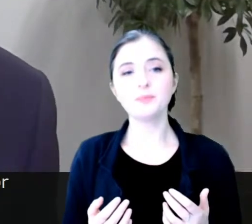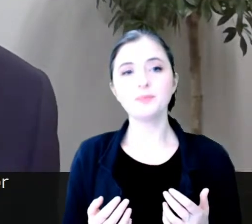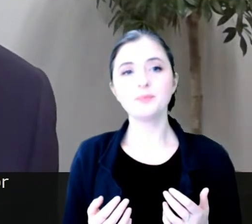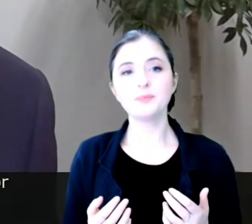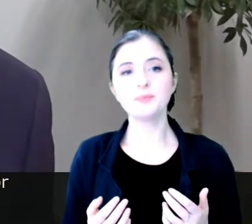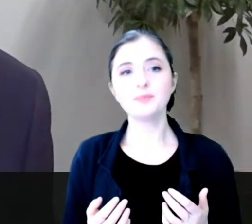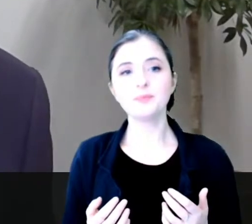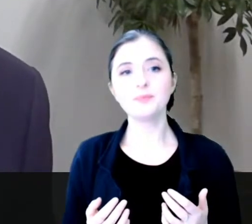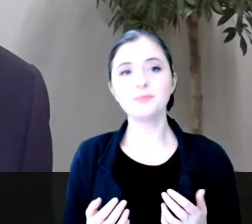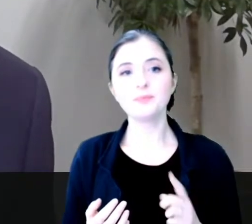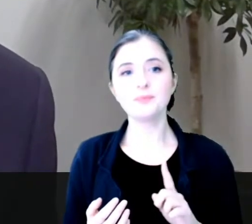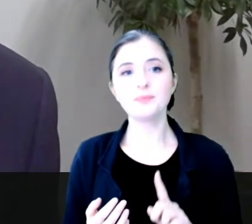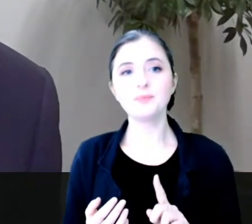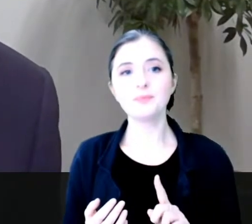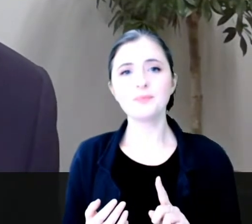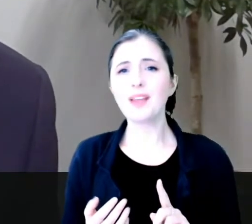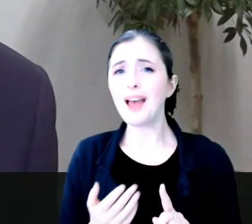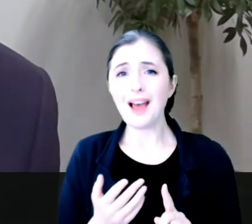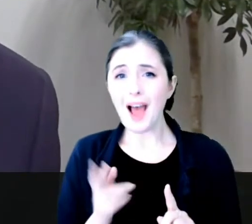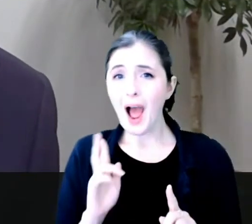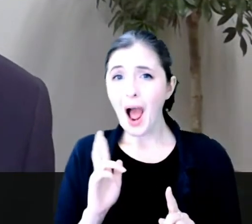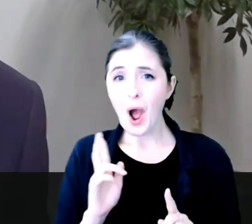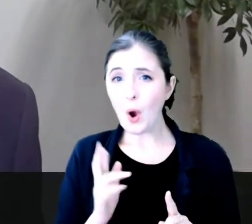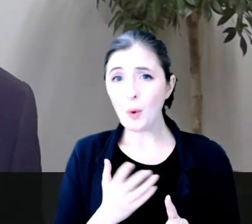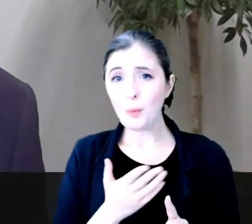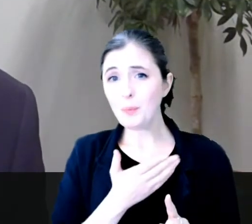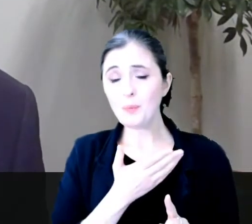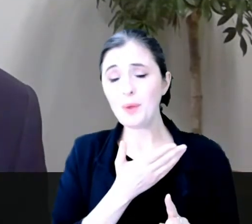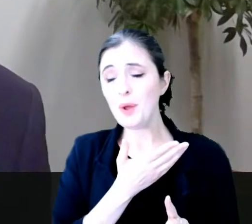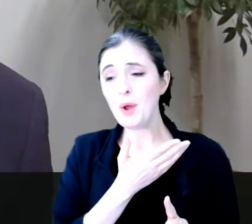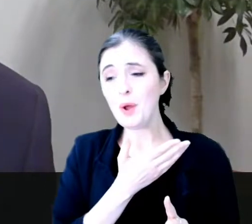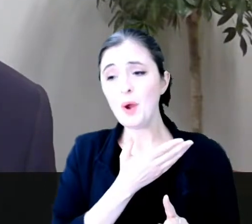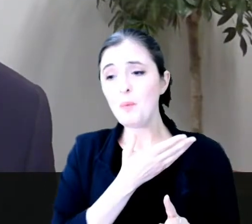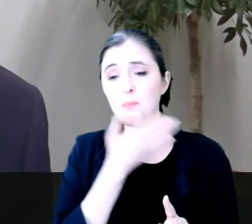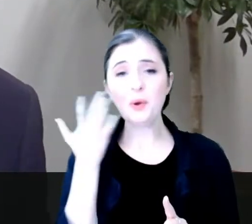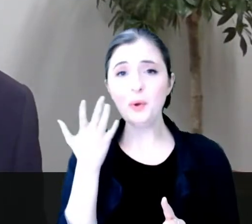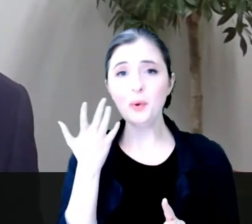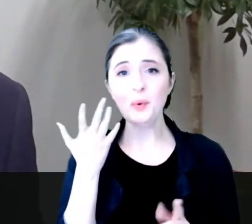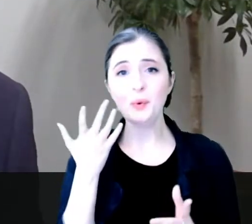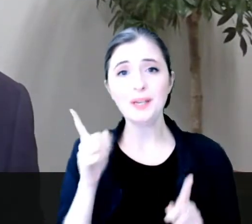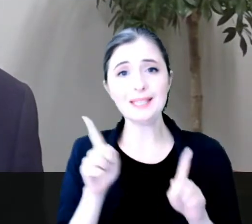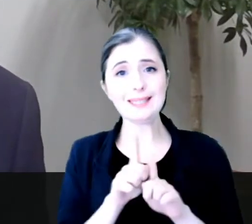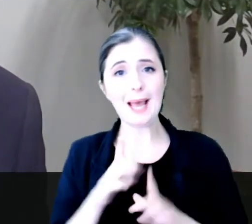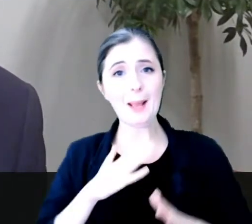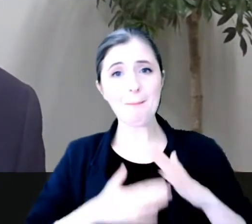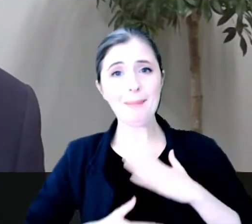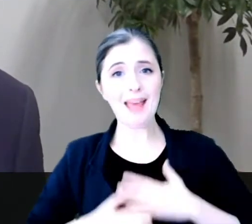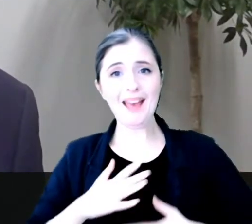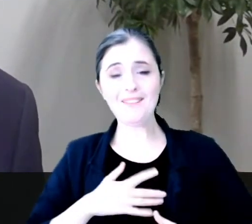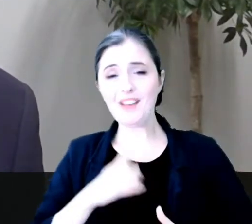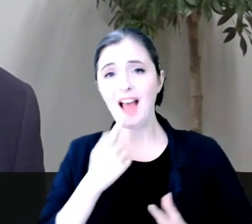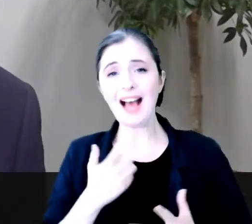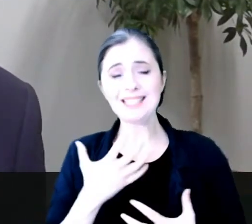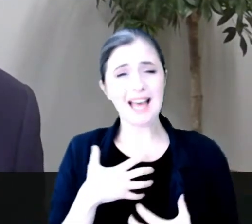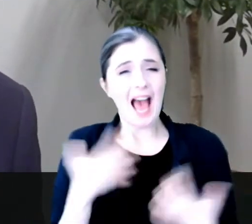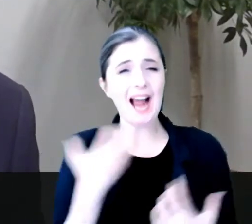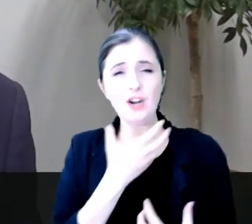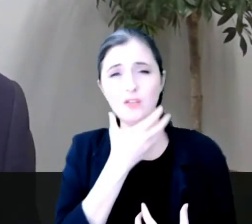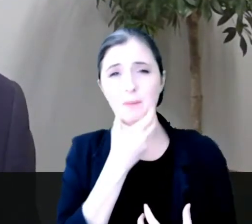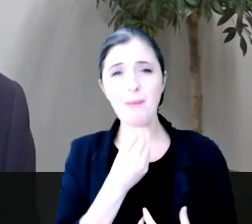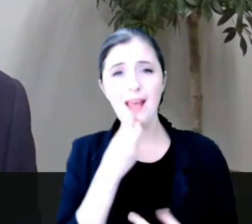of those 3 angry men we saw earlier talking for the Conservatives. And hopefully you've seen some good things tonight that you can emulate rather than those angry